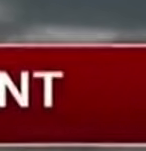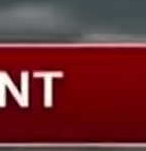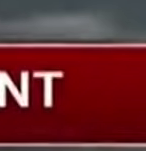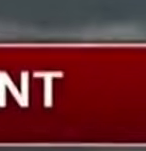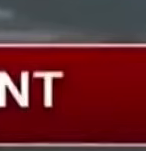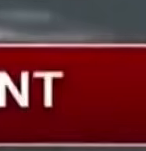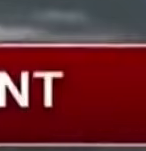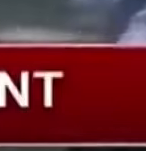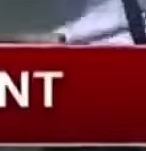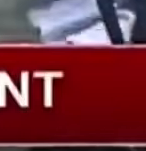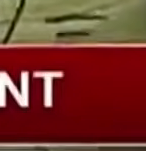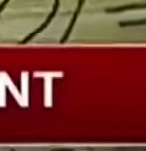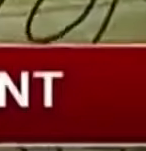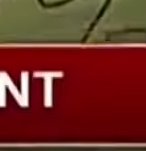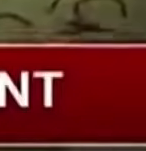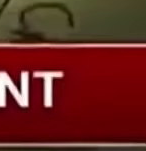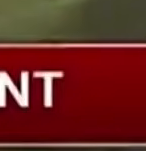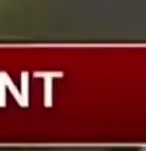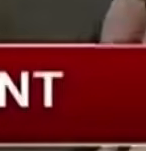of officials.